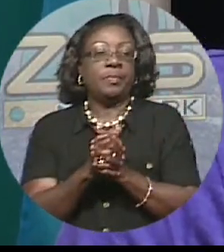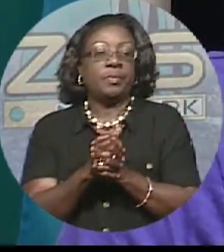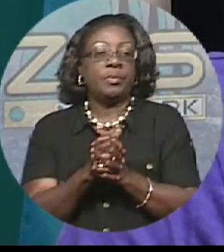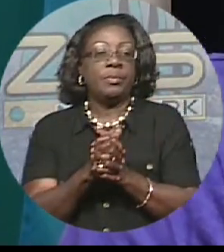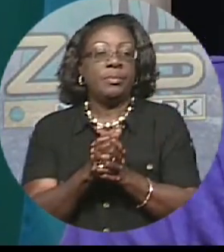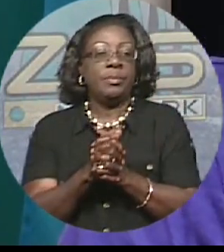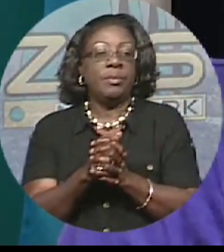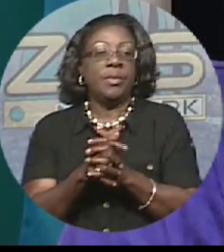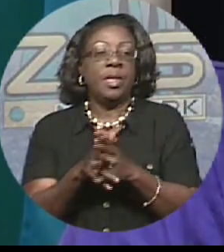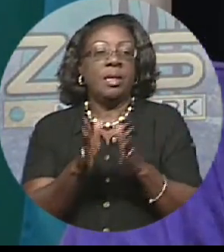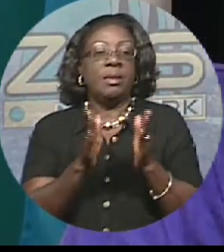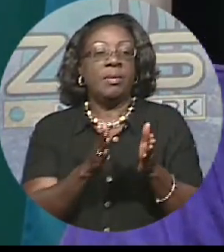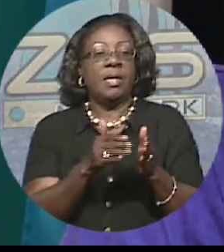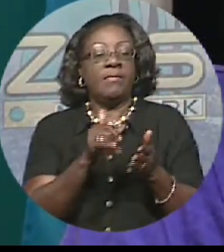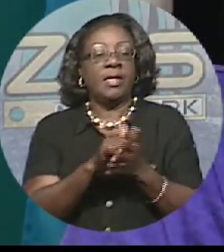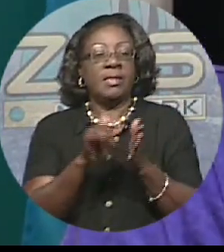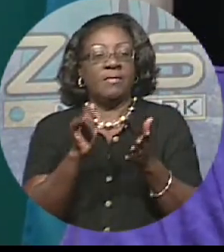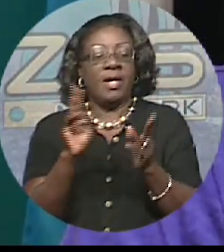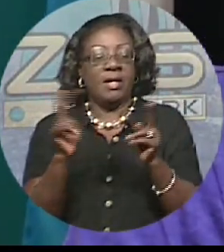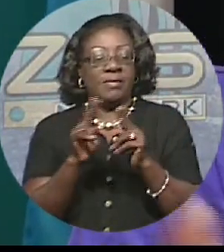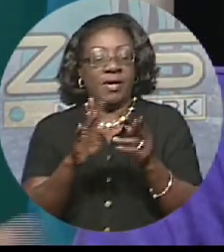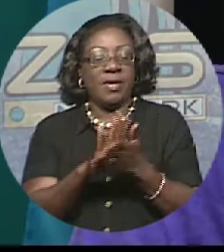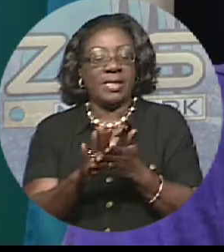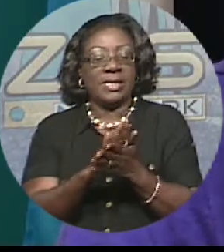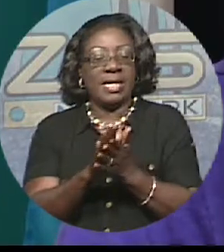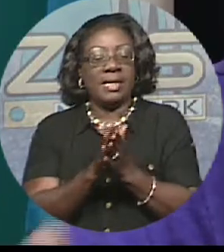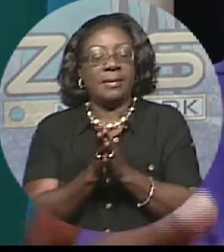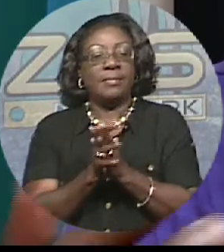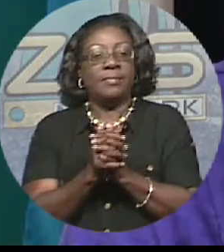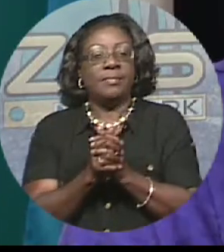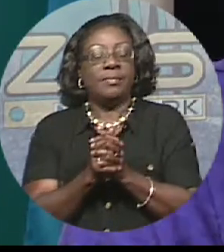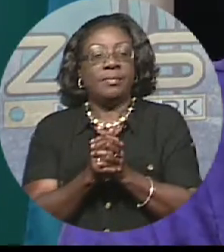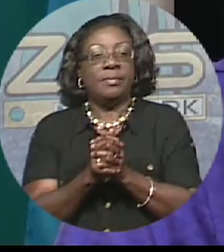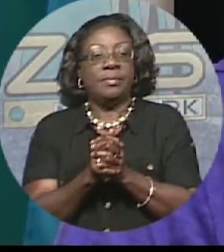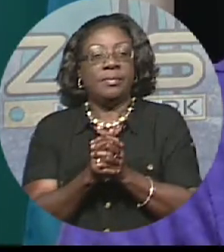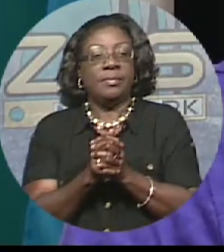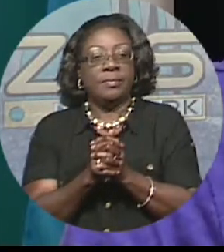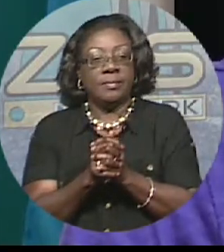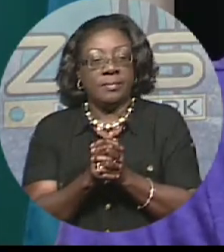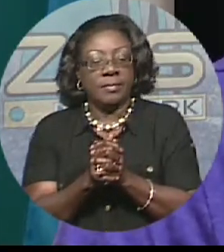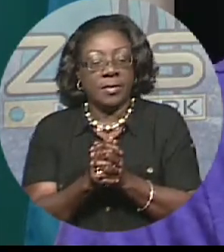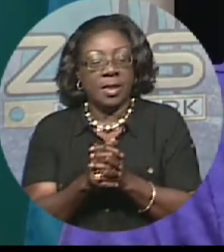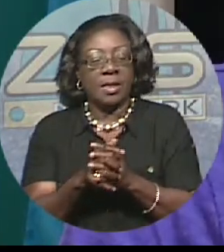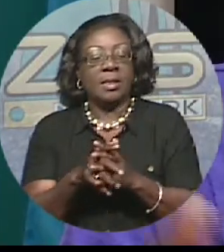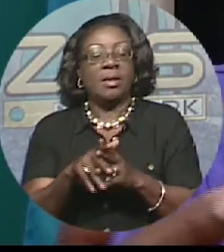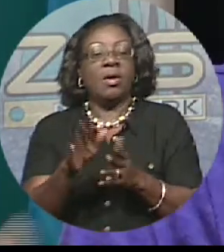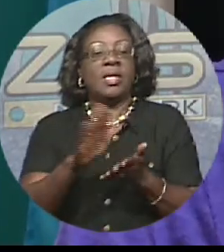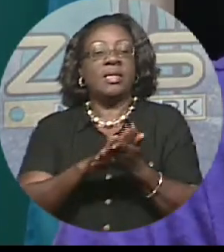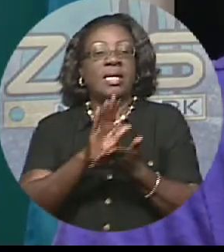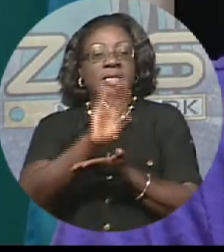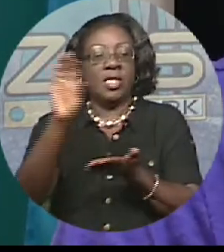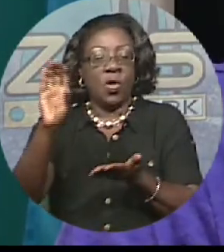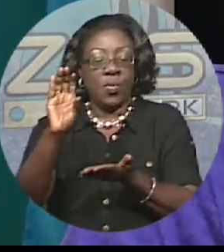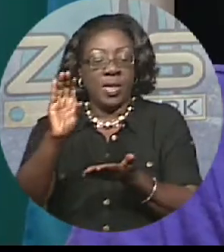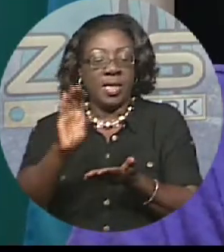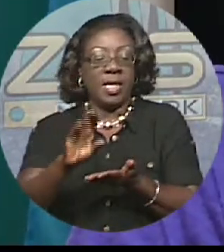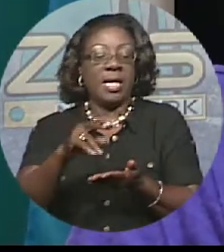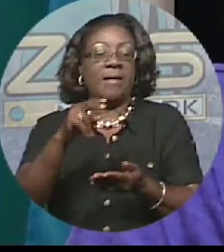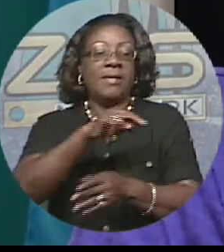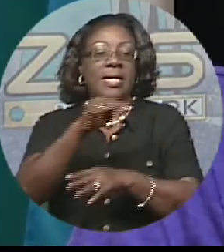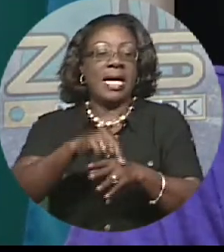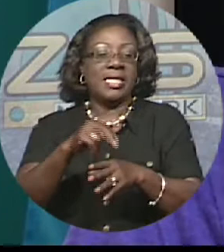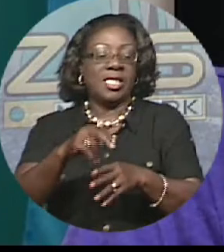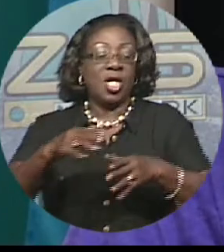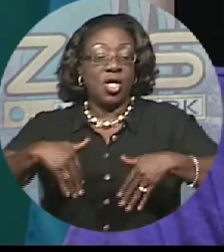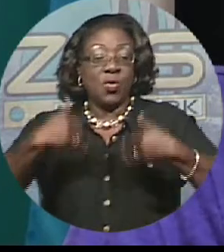guests, and the planning for that is very exciting. That's with the National Youth Choir, the National Youth Orchestra, the Children's Choir, the National Dance School.